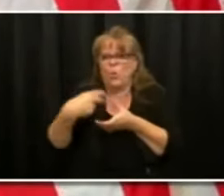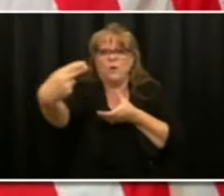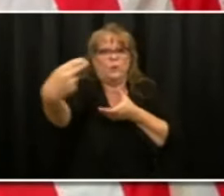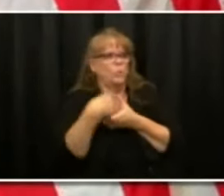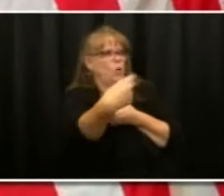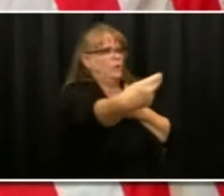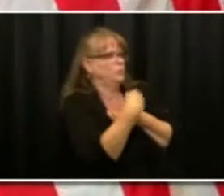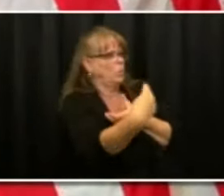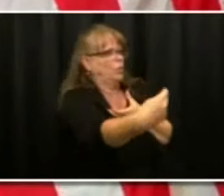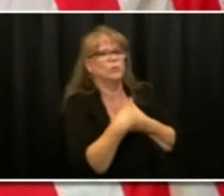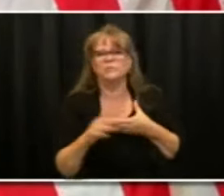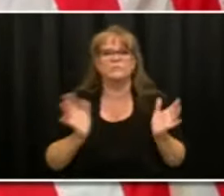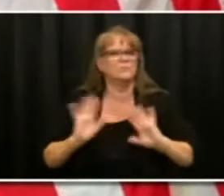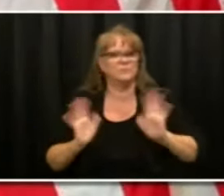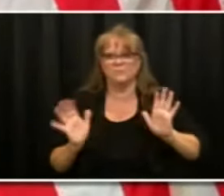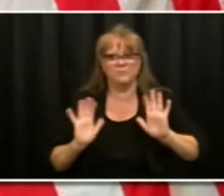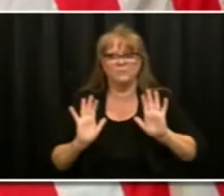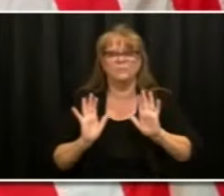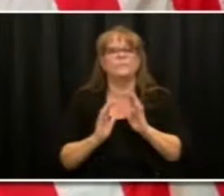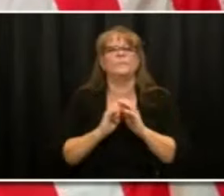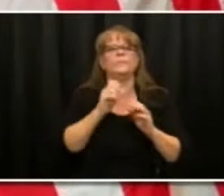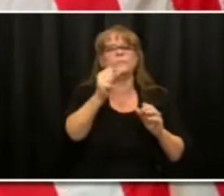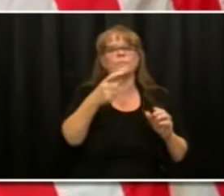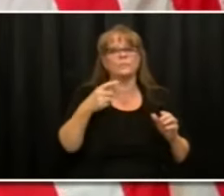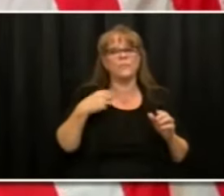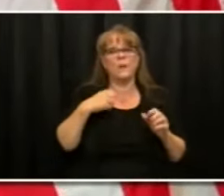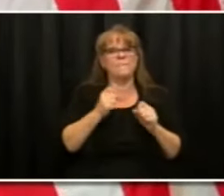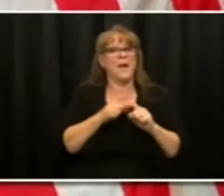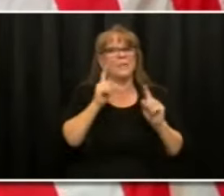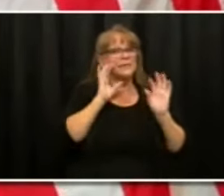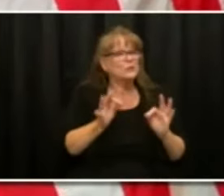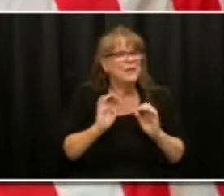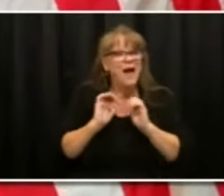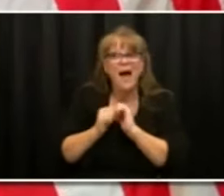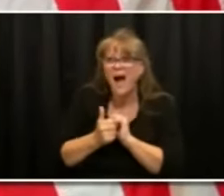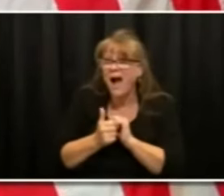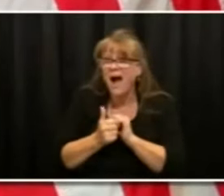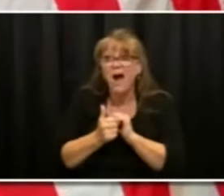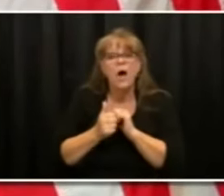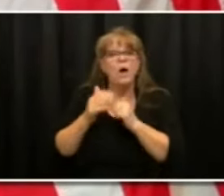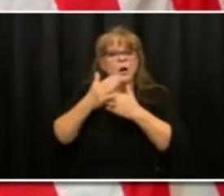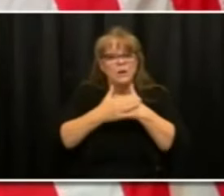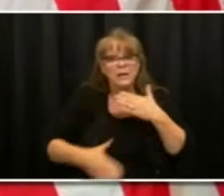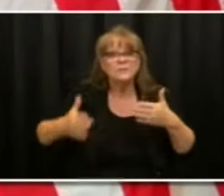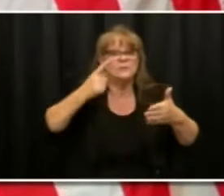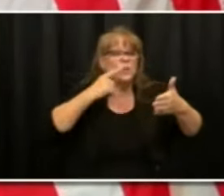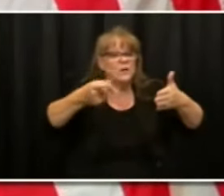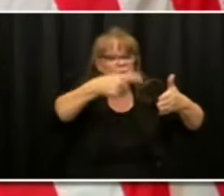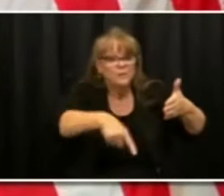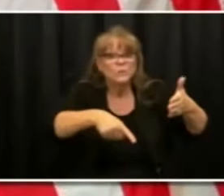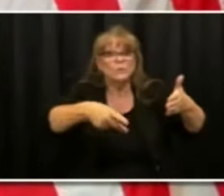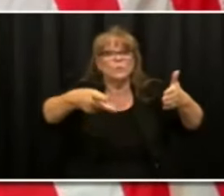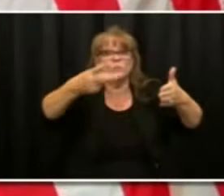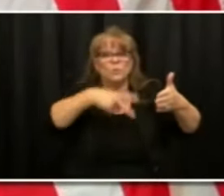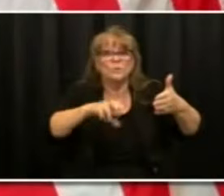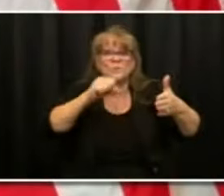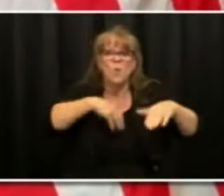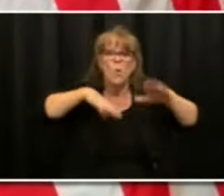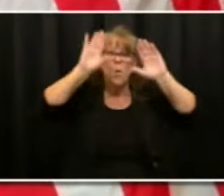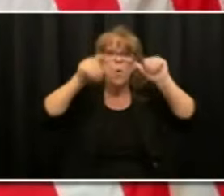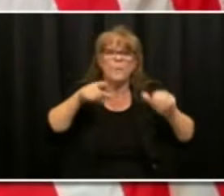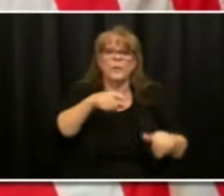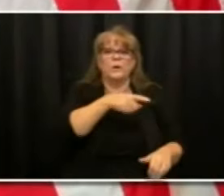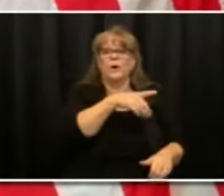better we will do as a state. And I know that we are all very tired of the virus. Fatigue is setting in. That's why we're seeing these